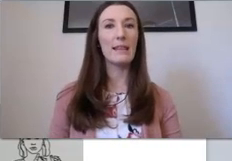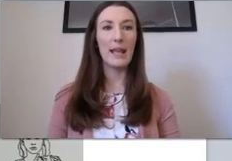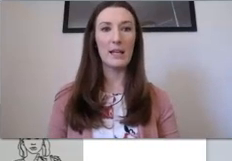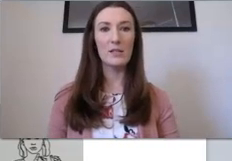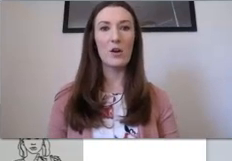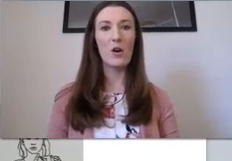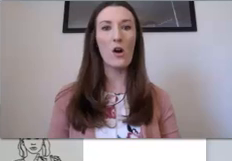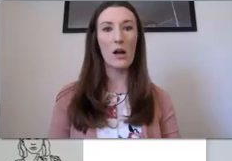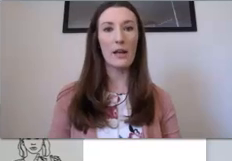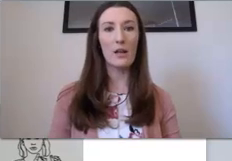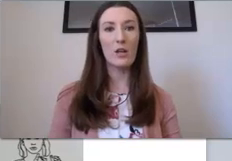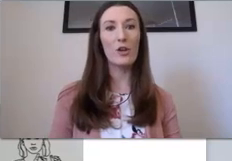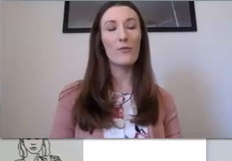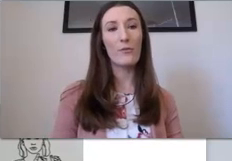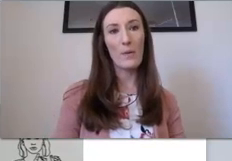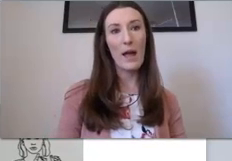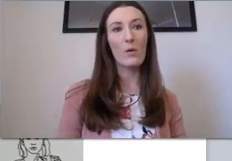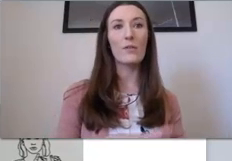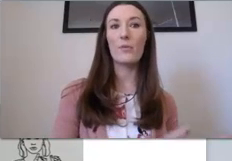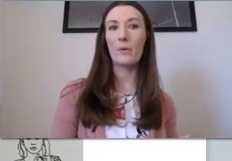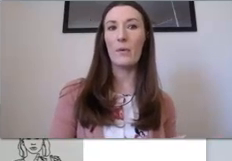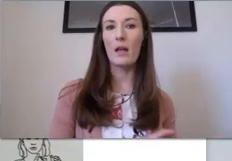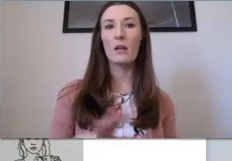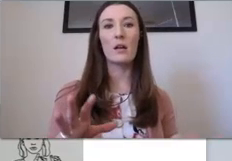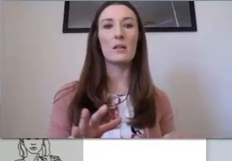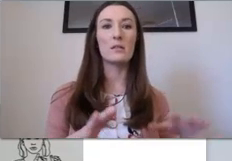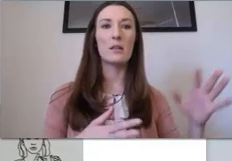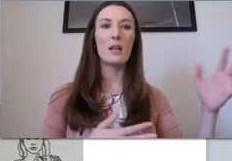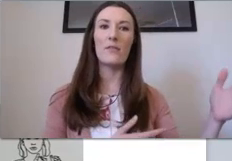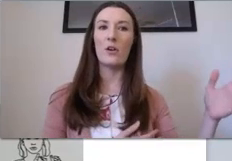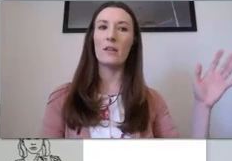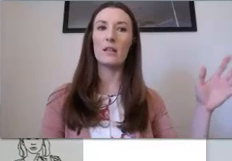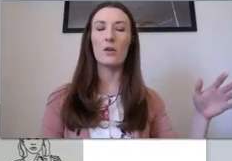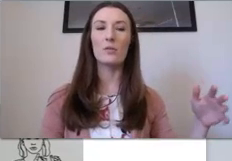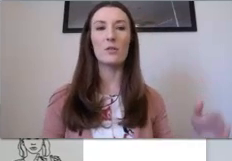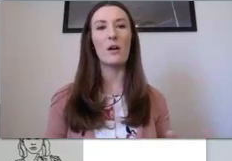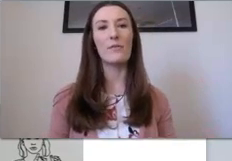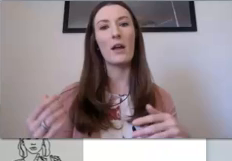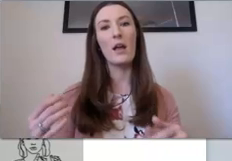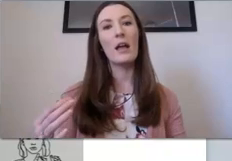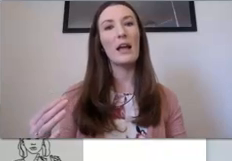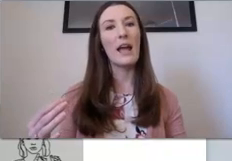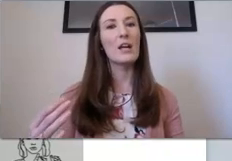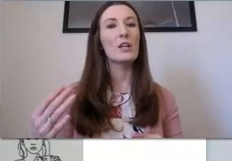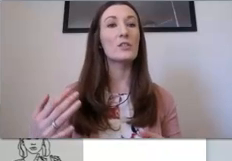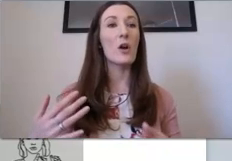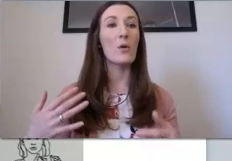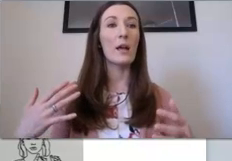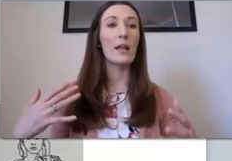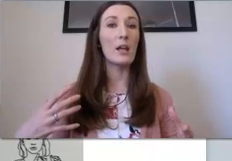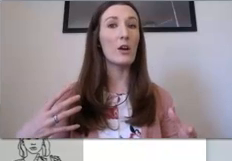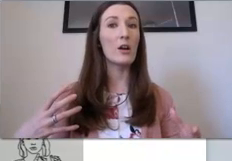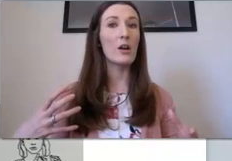many lanes are on your freeway or the thruway, because if you're on the East Coast, they're not free. Okay,